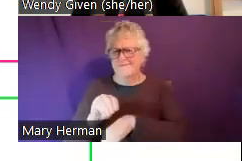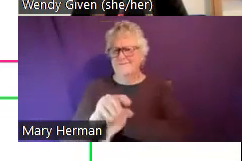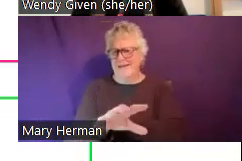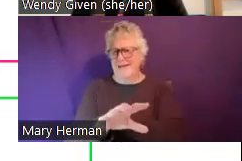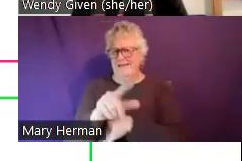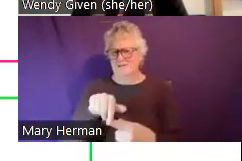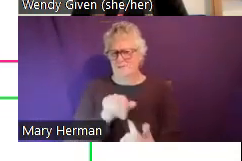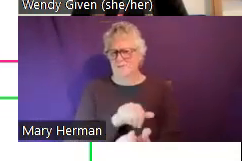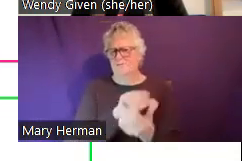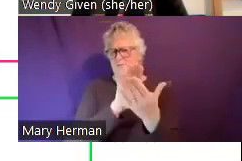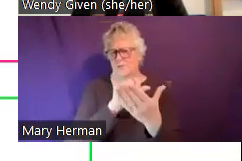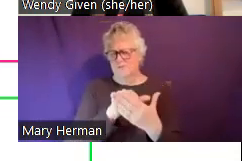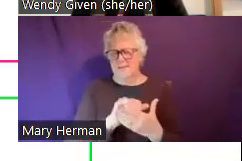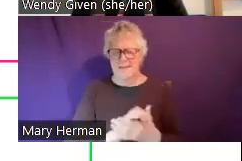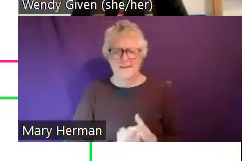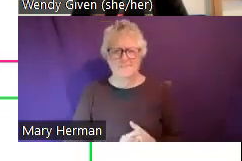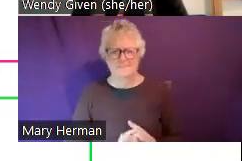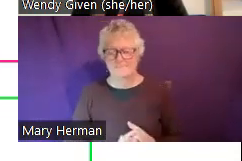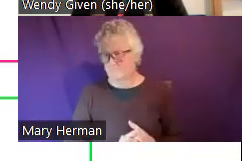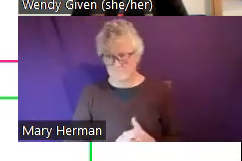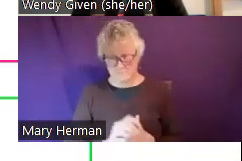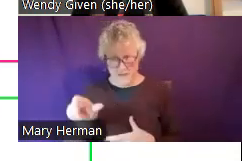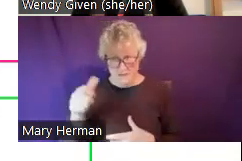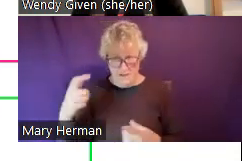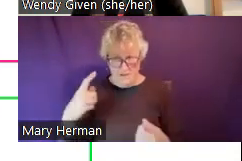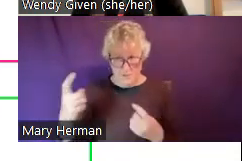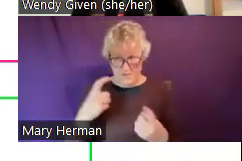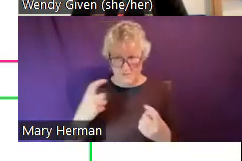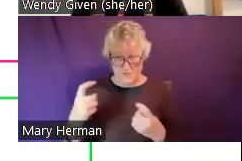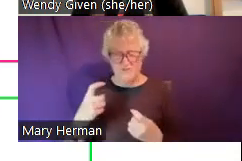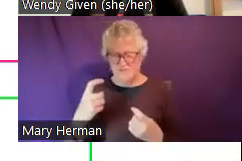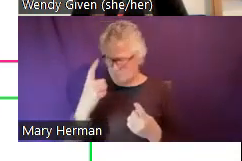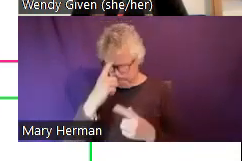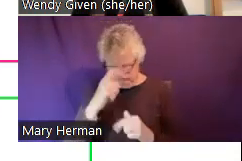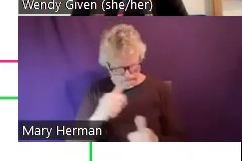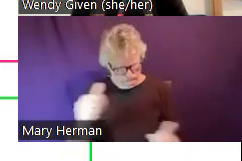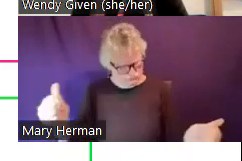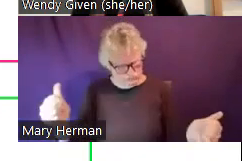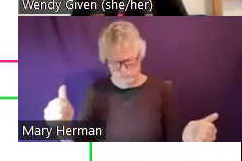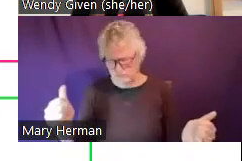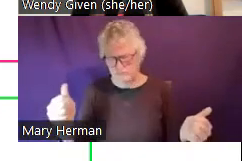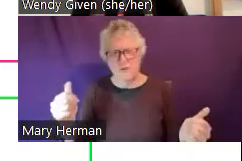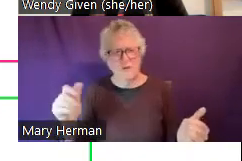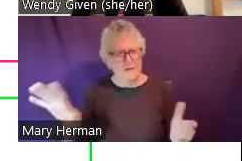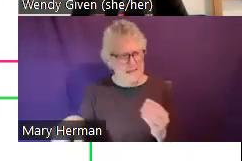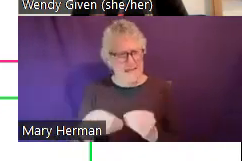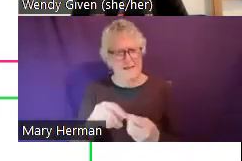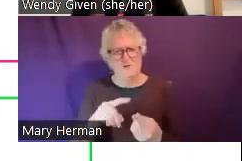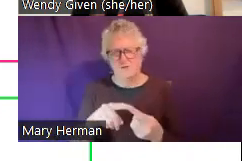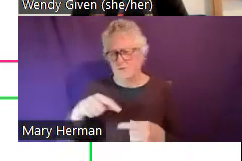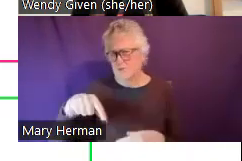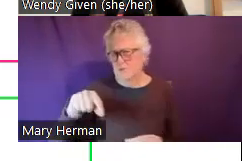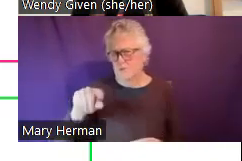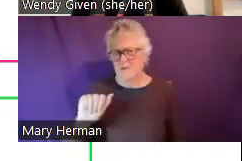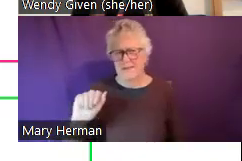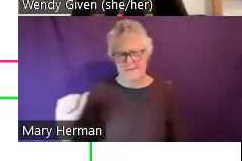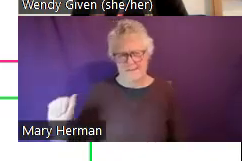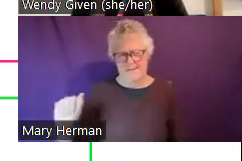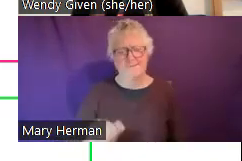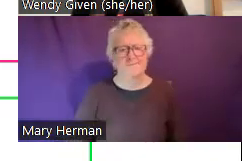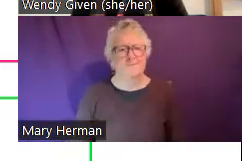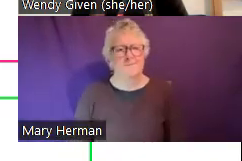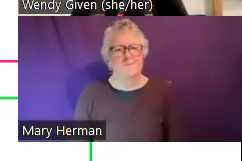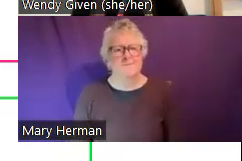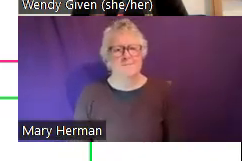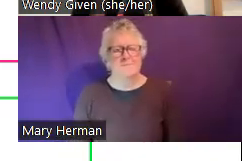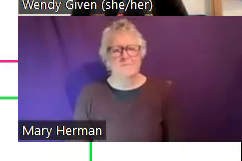approach that. And if there's any other questions with that, of course, you're welcome to put those into the Q&A. And then again, the